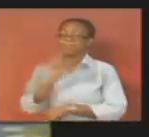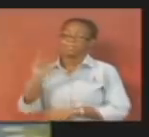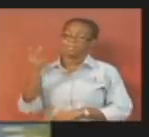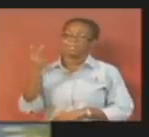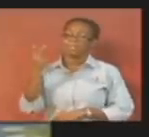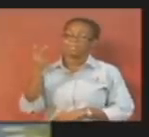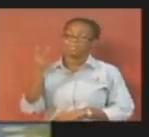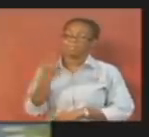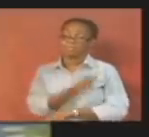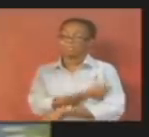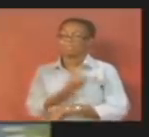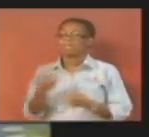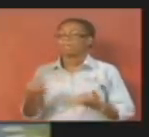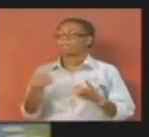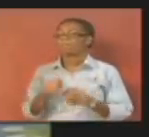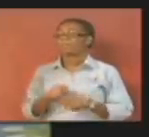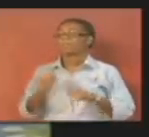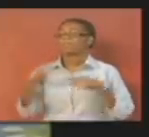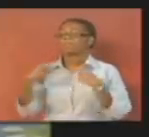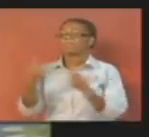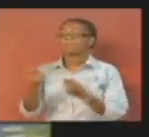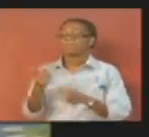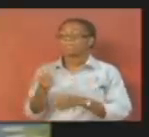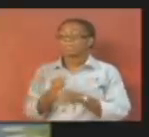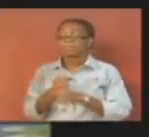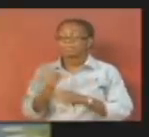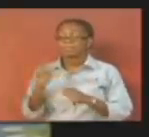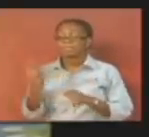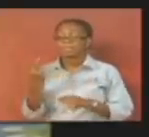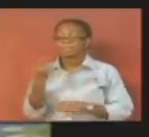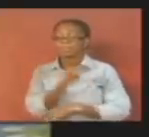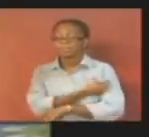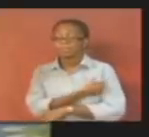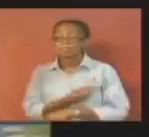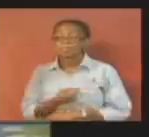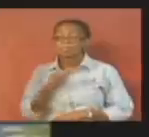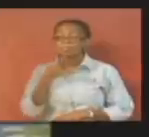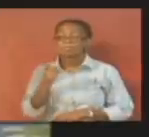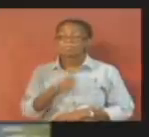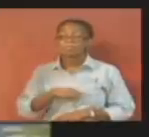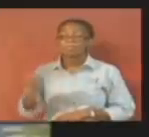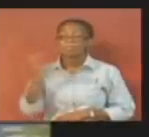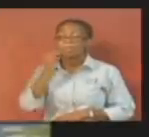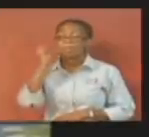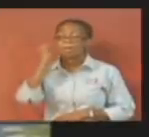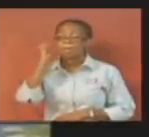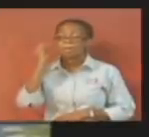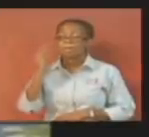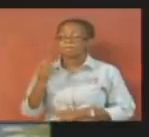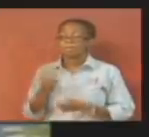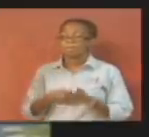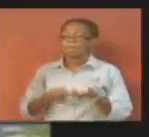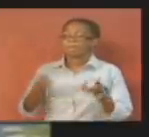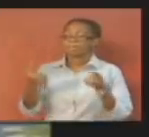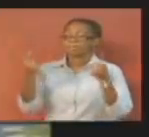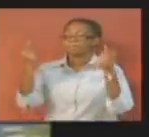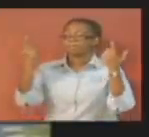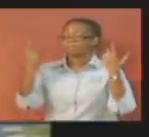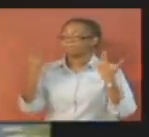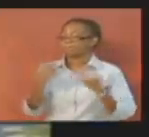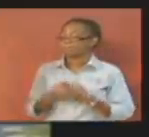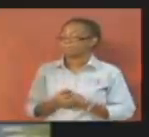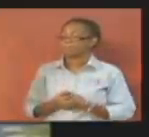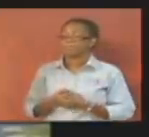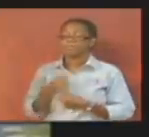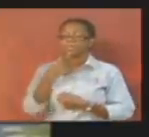get it. She was turned away. In a scenario like that, what do you do? I mean, she was told she needs to go home. Her name